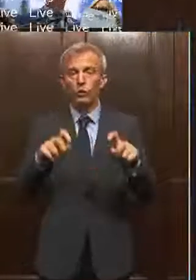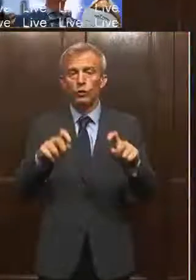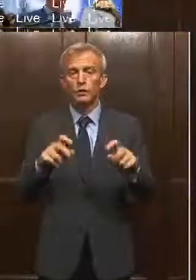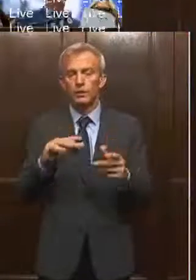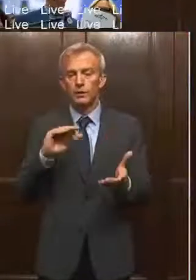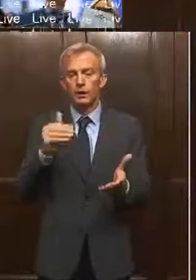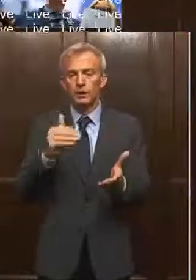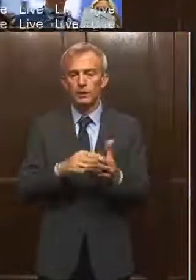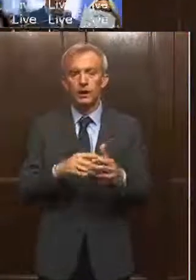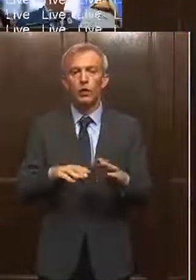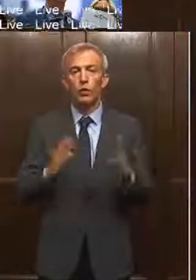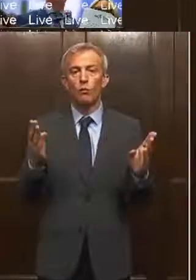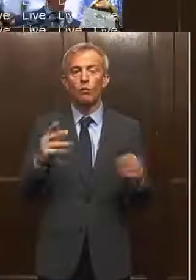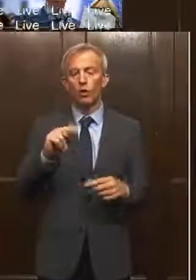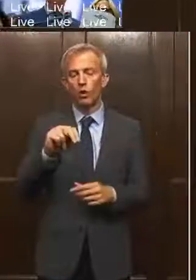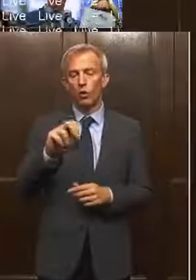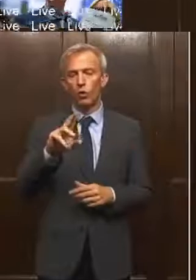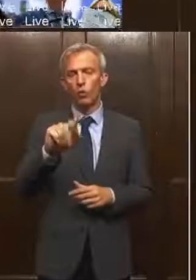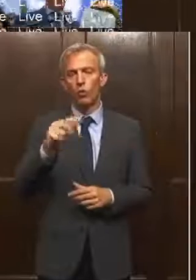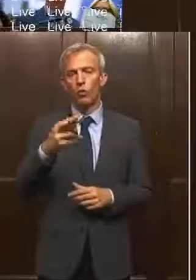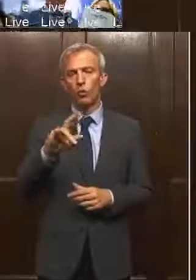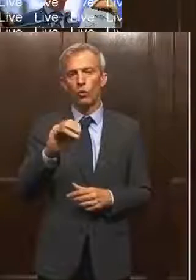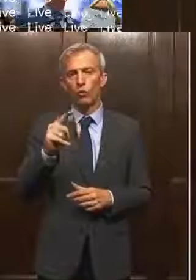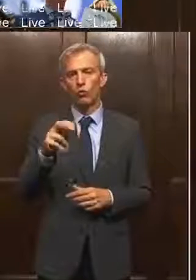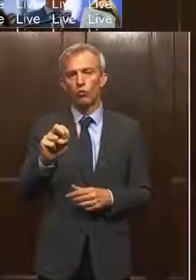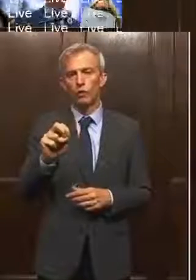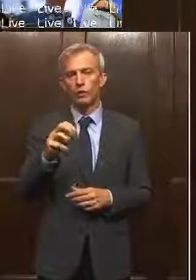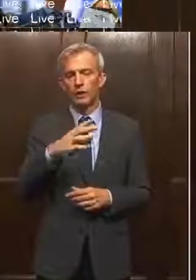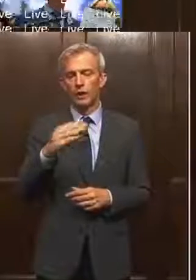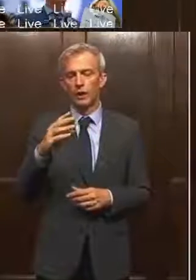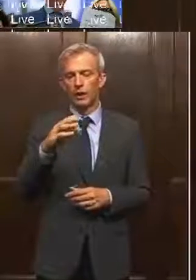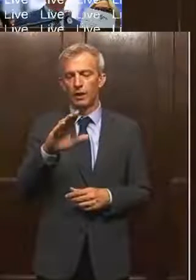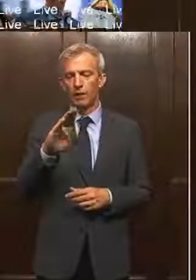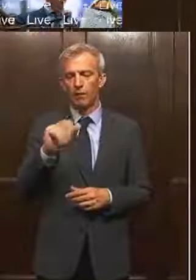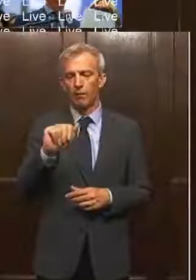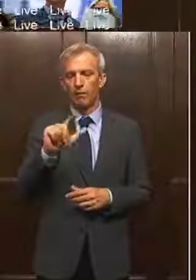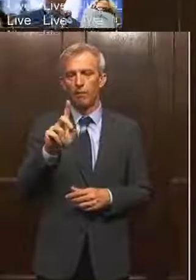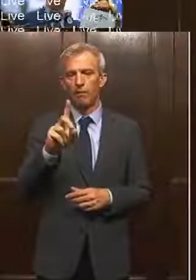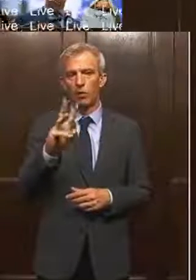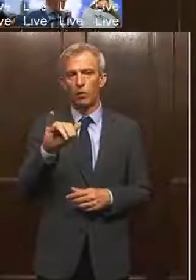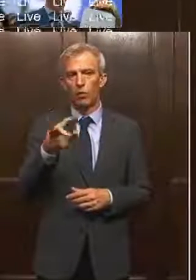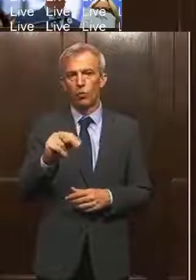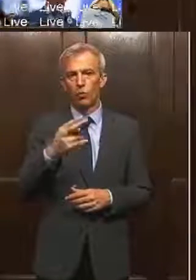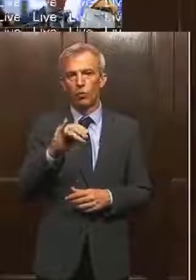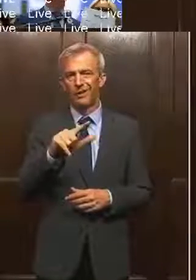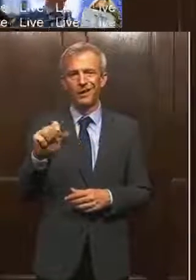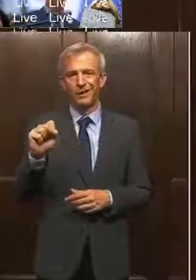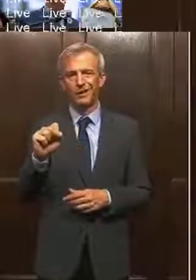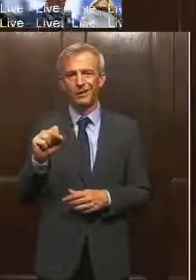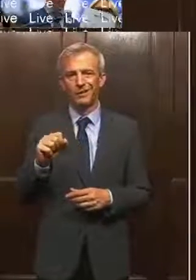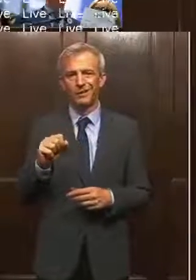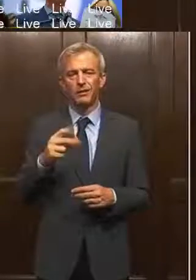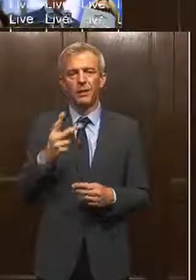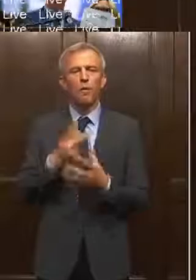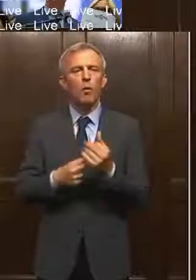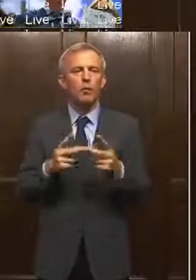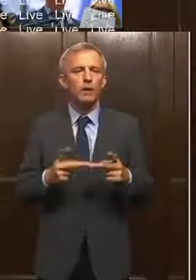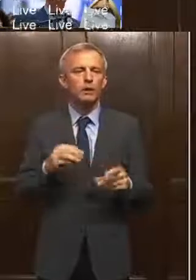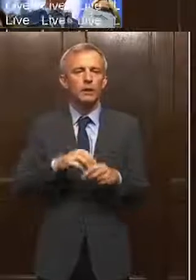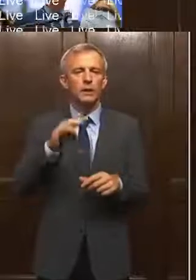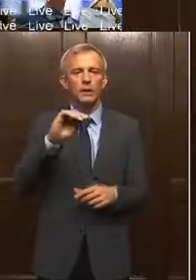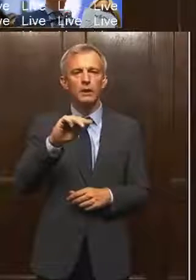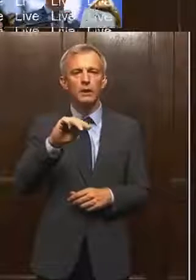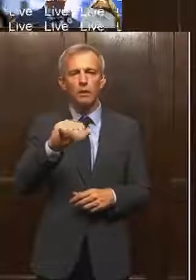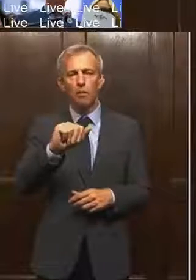up in Northridge and Baldwin Hill malls a new drive-through facility in each of those locations to give people even more places to